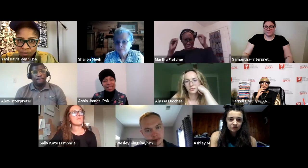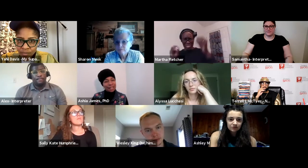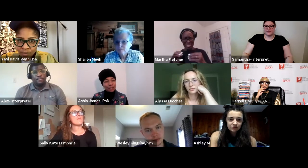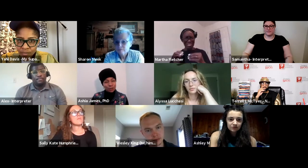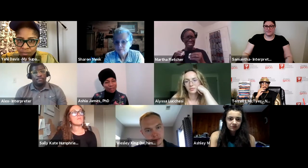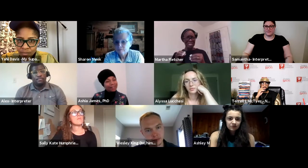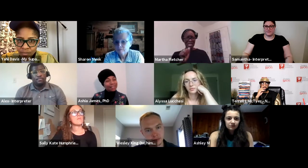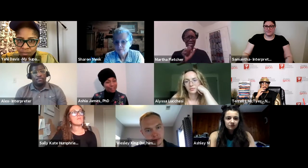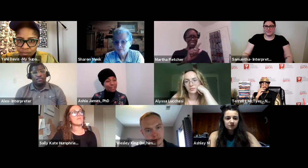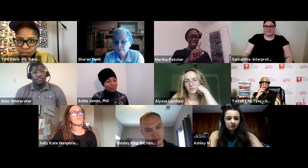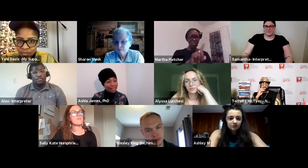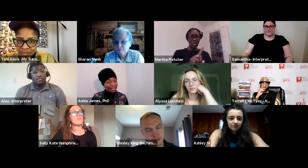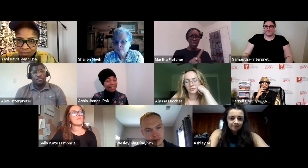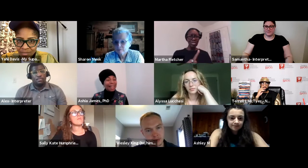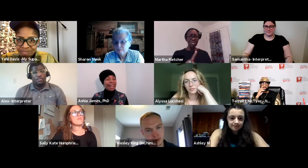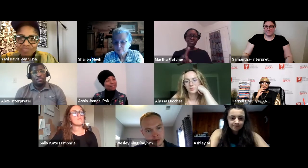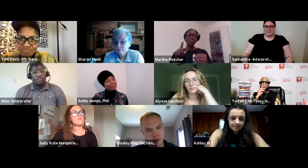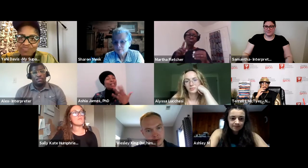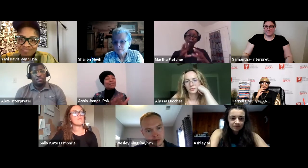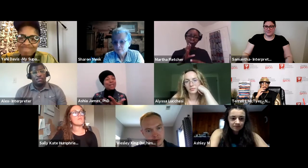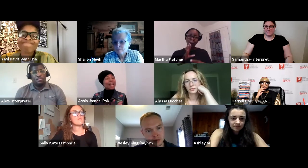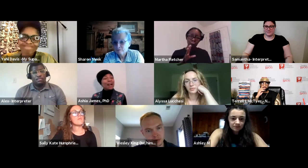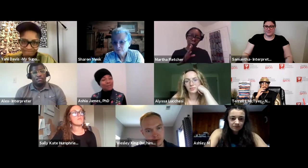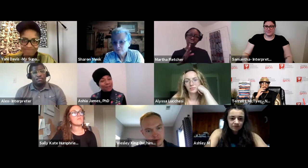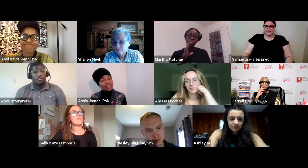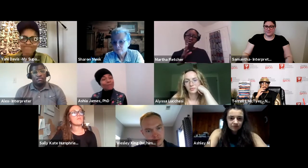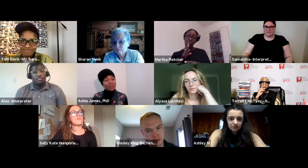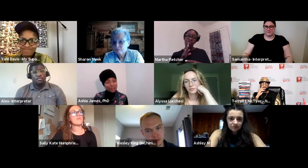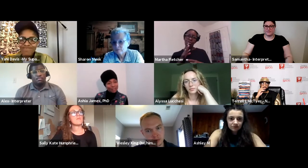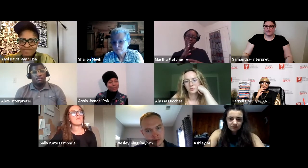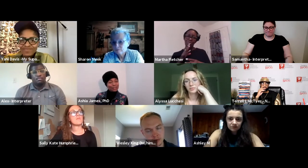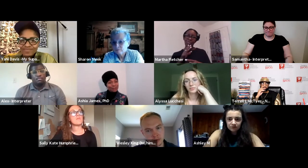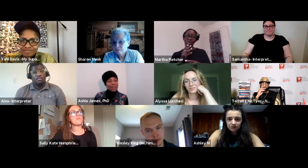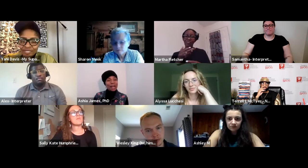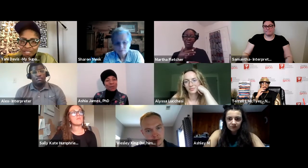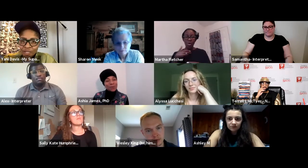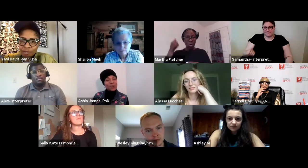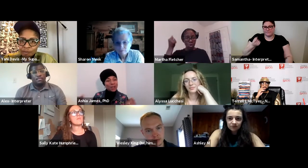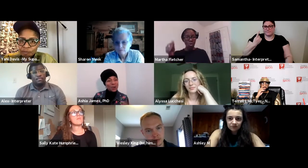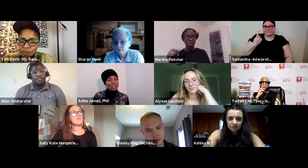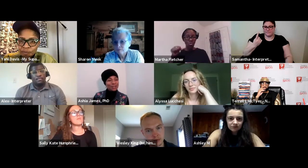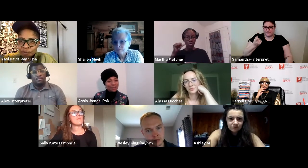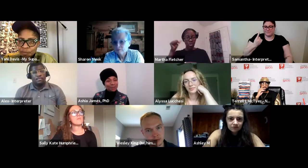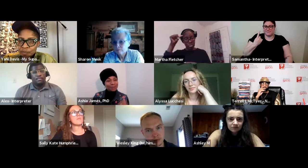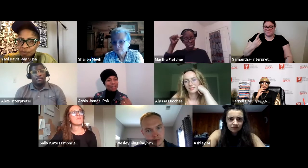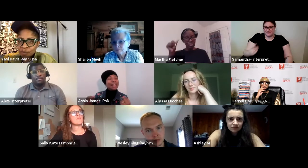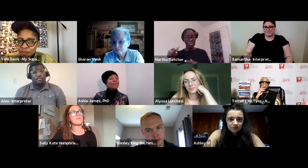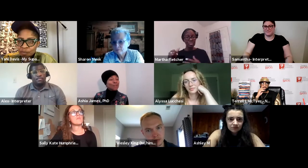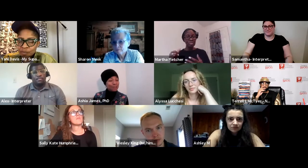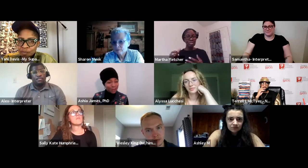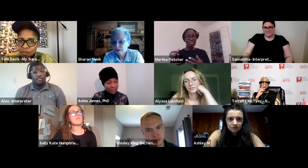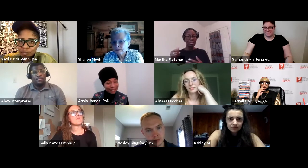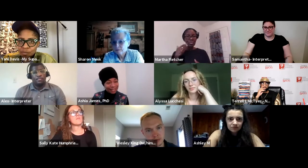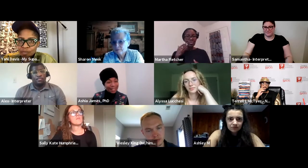because I had to do some explaining. And because we have some older adults, when we go into like a